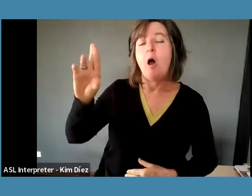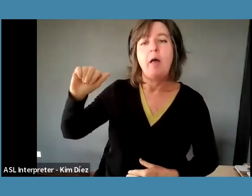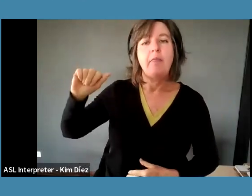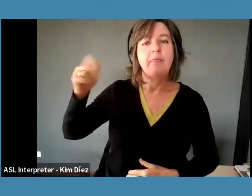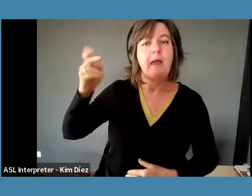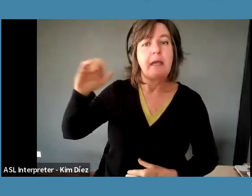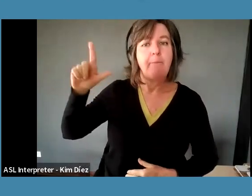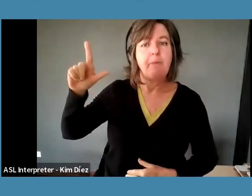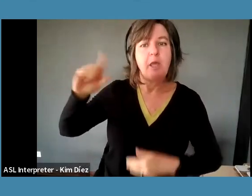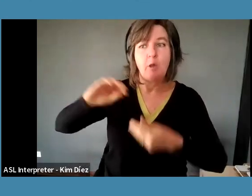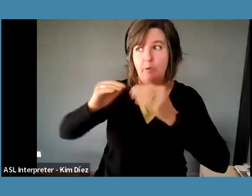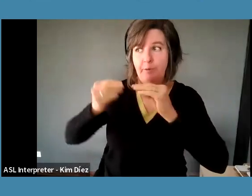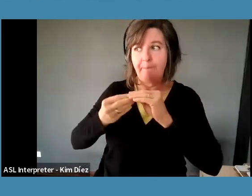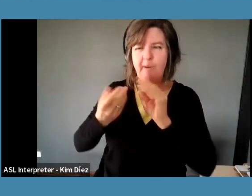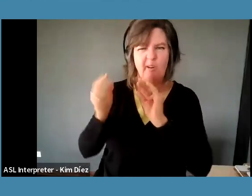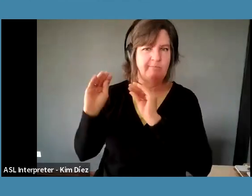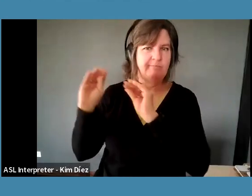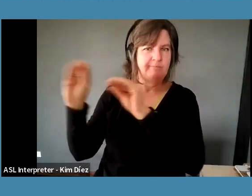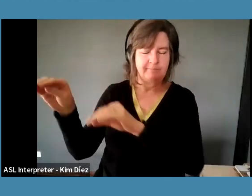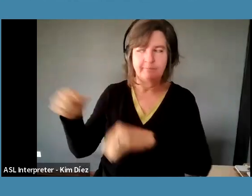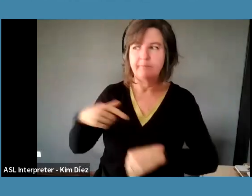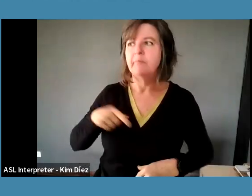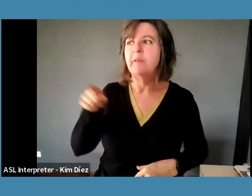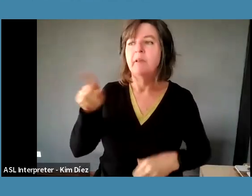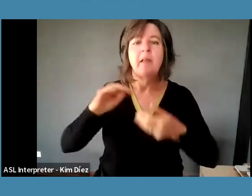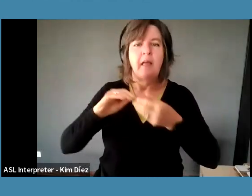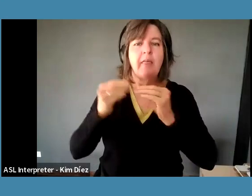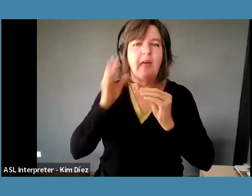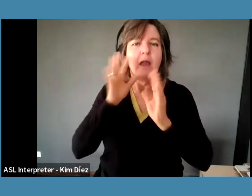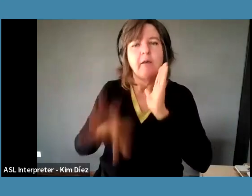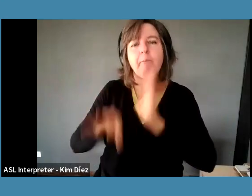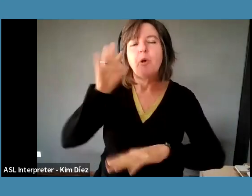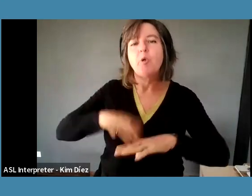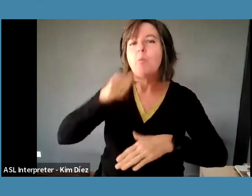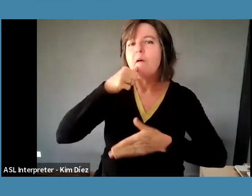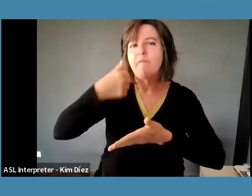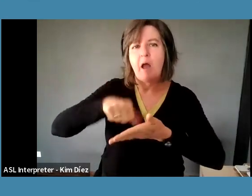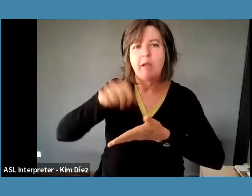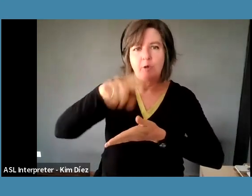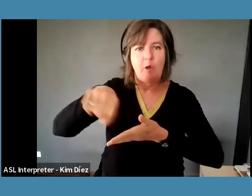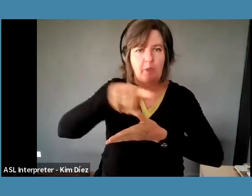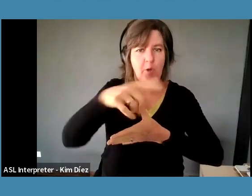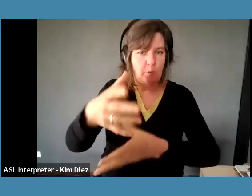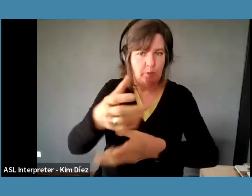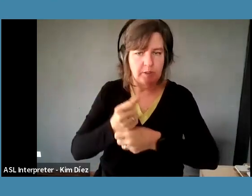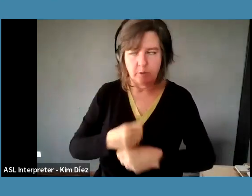want to plug in. And again, that's going to come, that number you'll be able to find on the notices you've received.